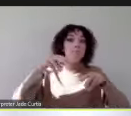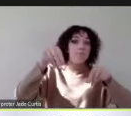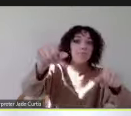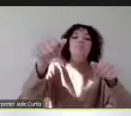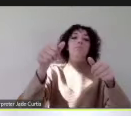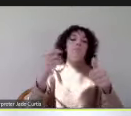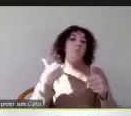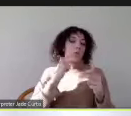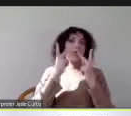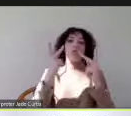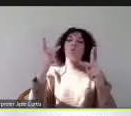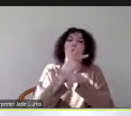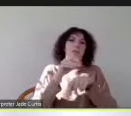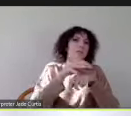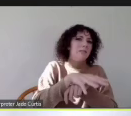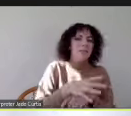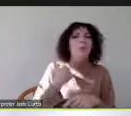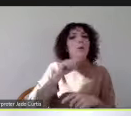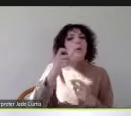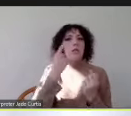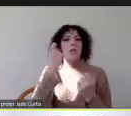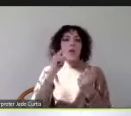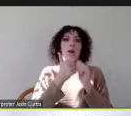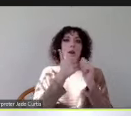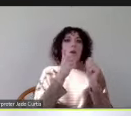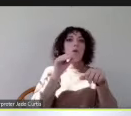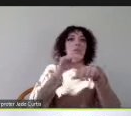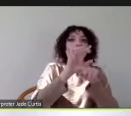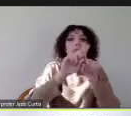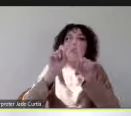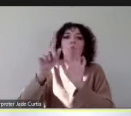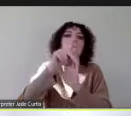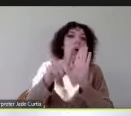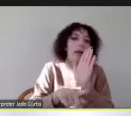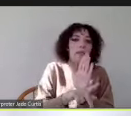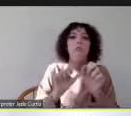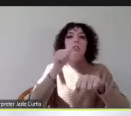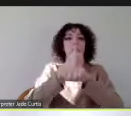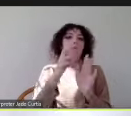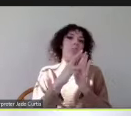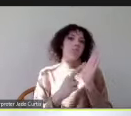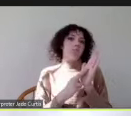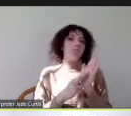crisis and understand how it affects different practices and different policies. Next, please.